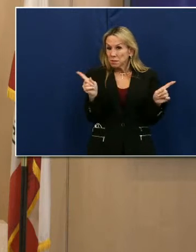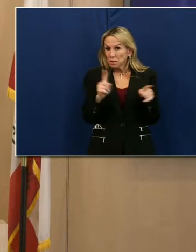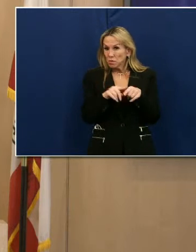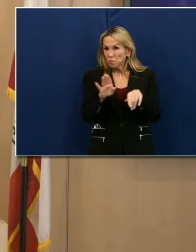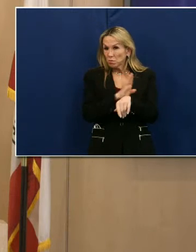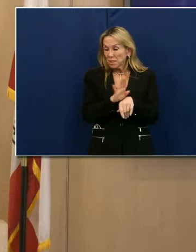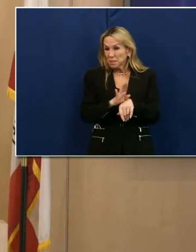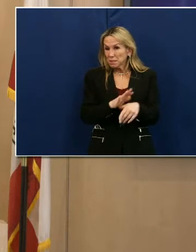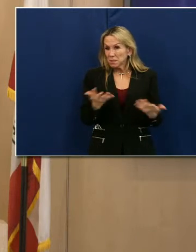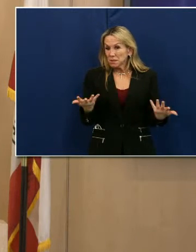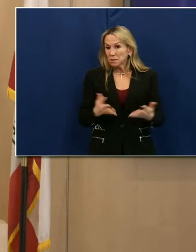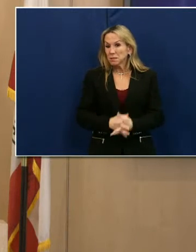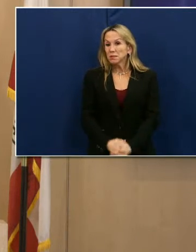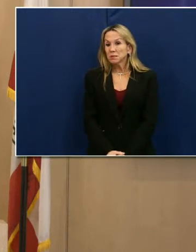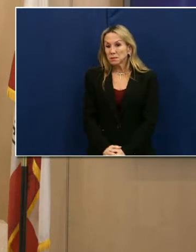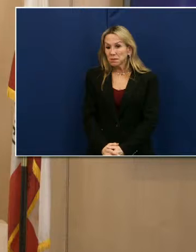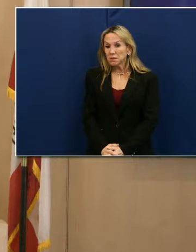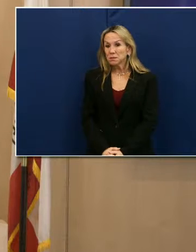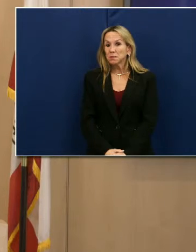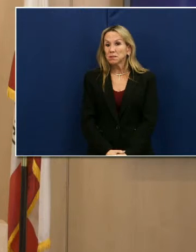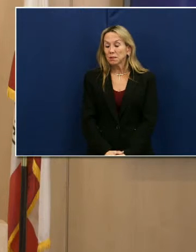is going to respond.